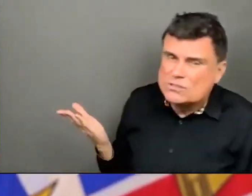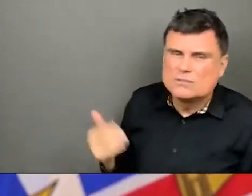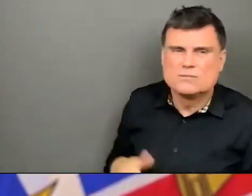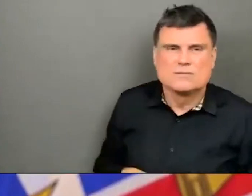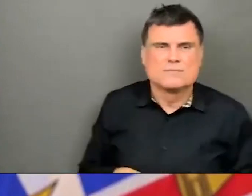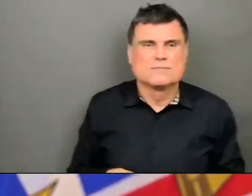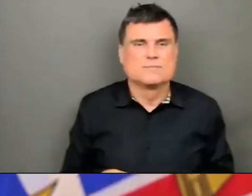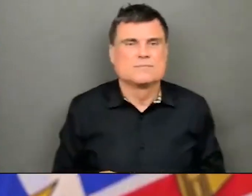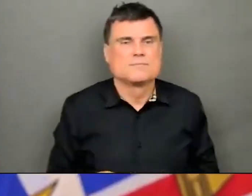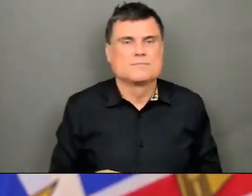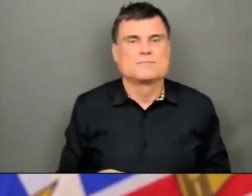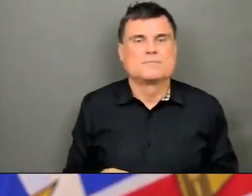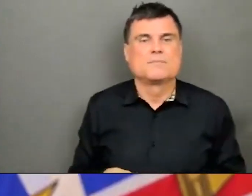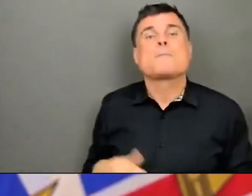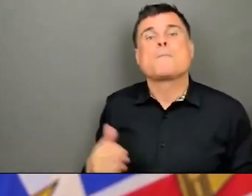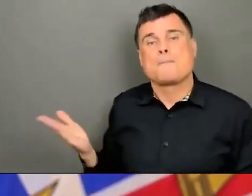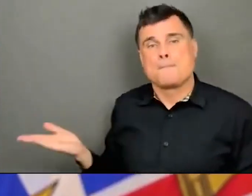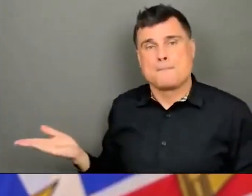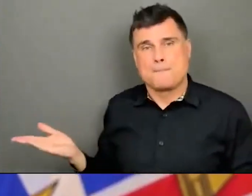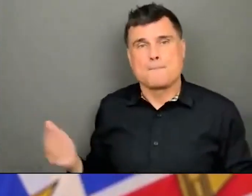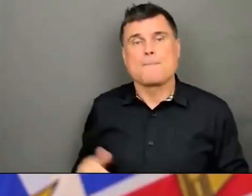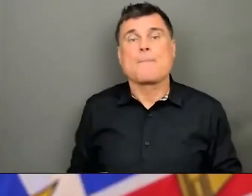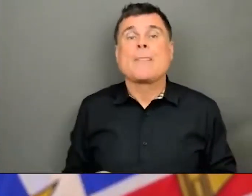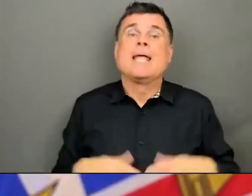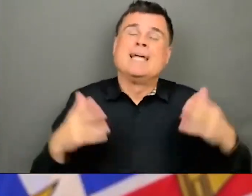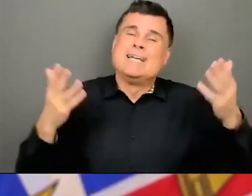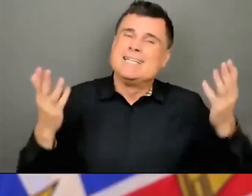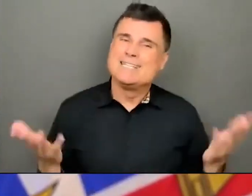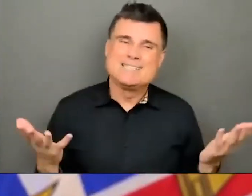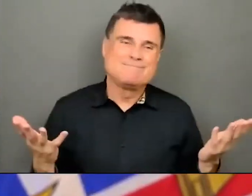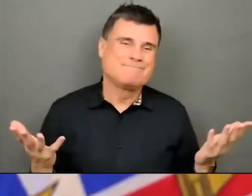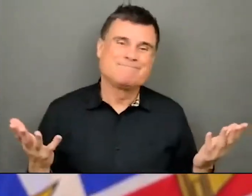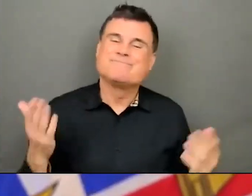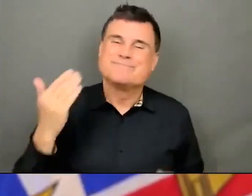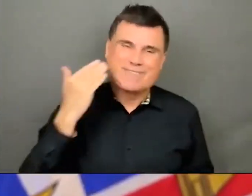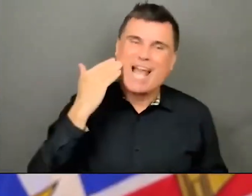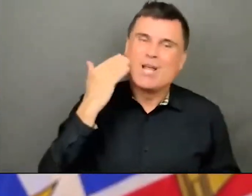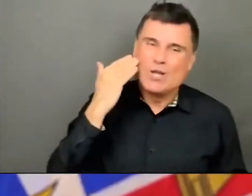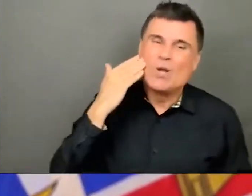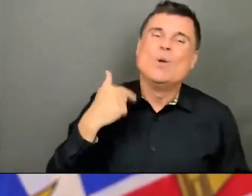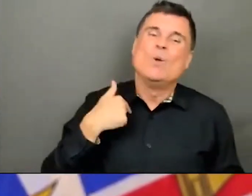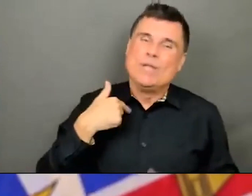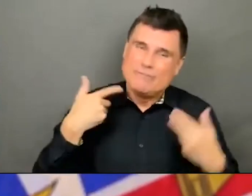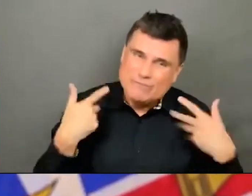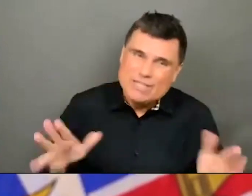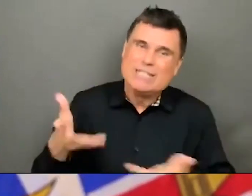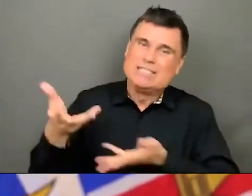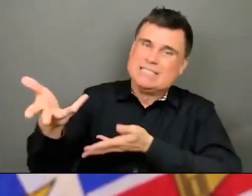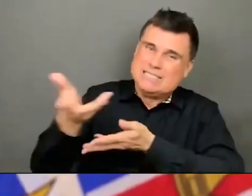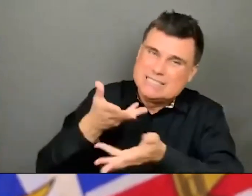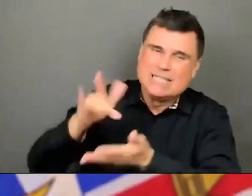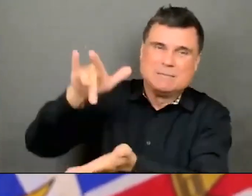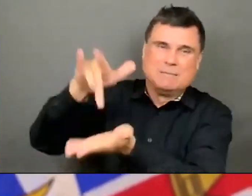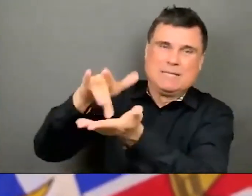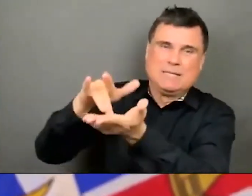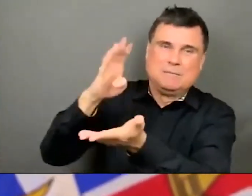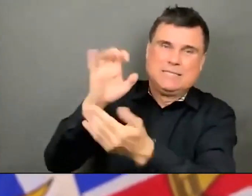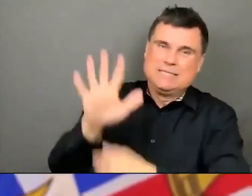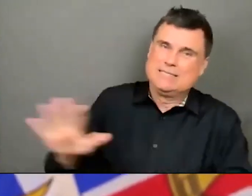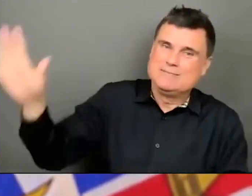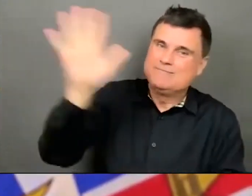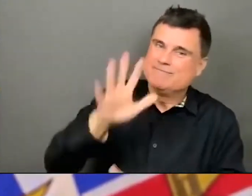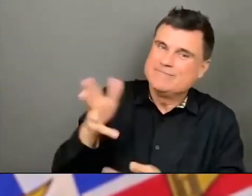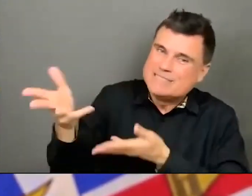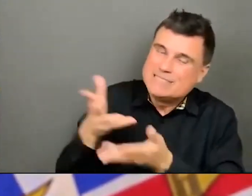very concerned about, not just for healthcare workers, but many of the communities in the interior and in the north. And yes, I've